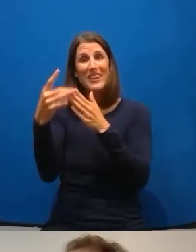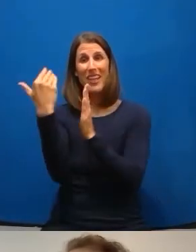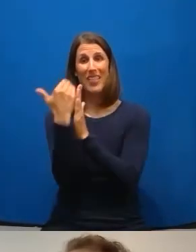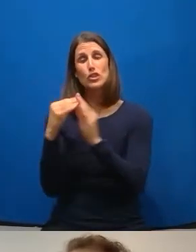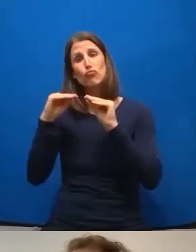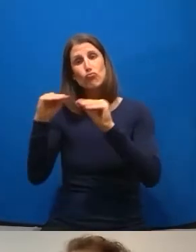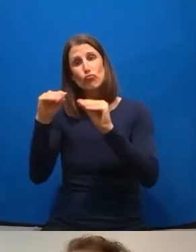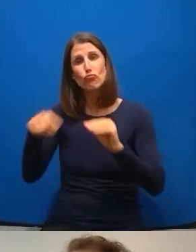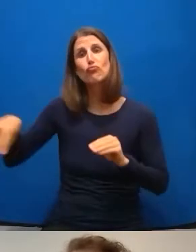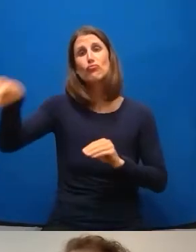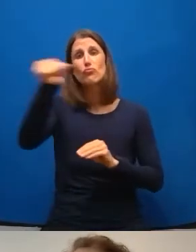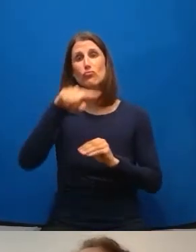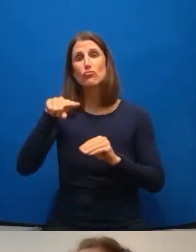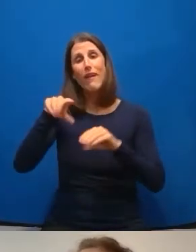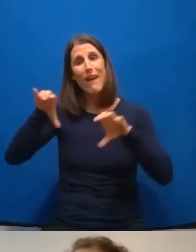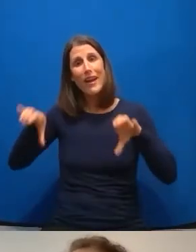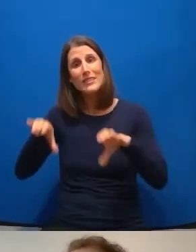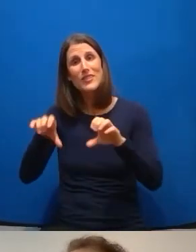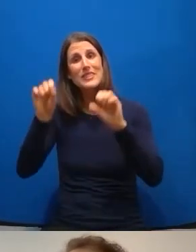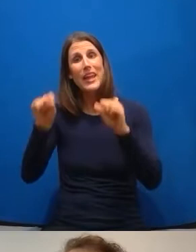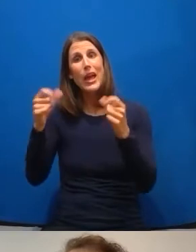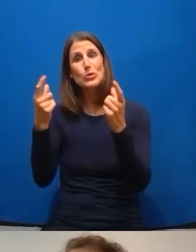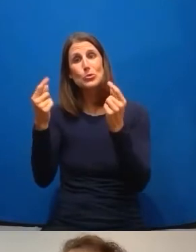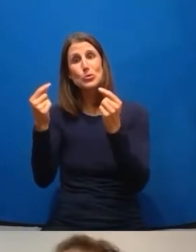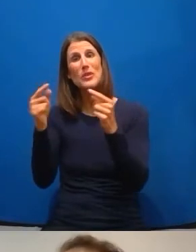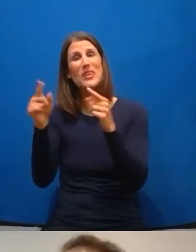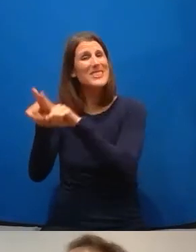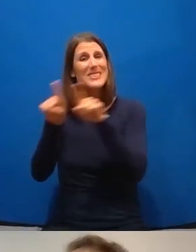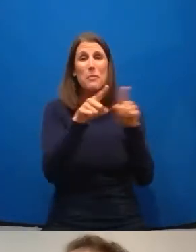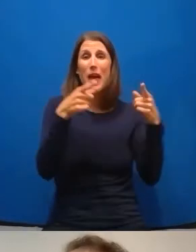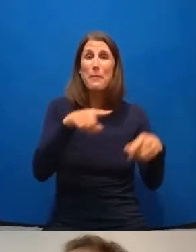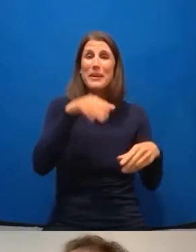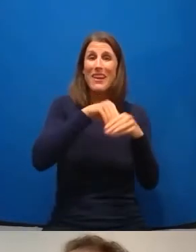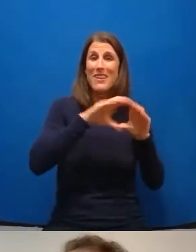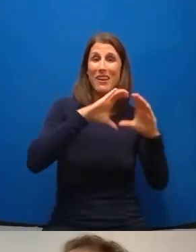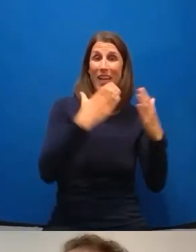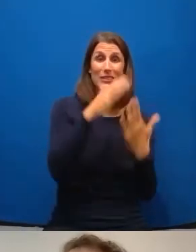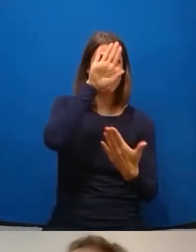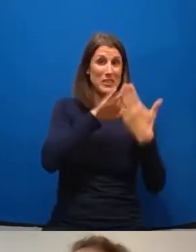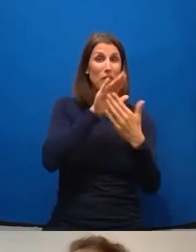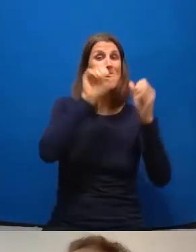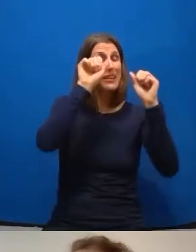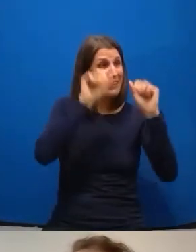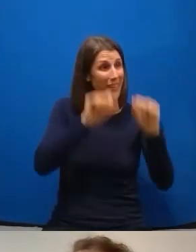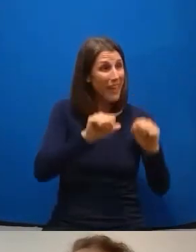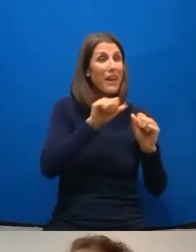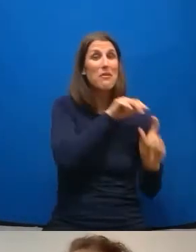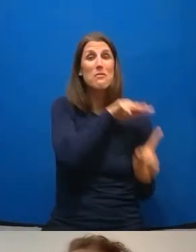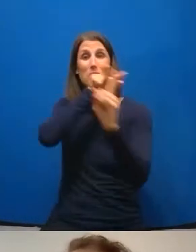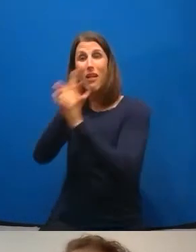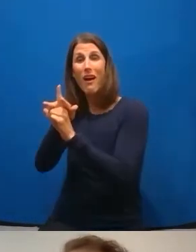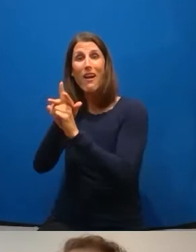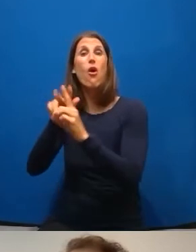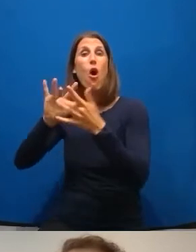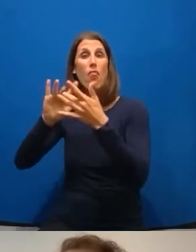able to do activities that we did in class. And that's kind of been the biggest thing is that a lot of the stuff I do in